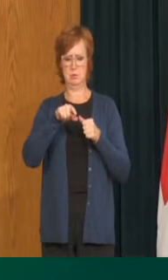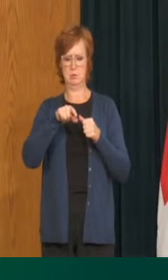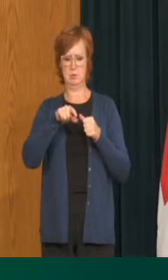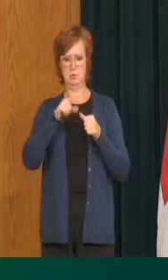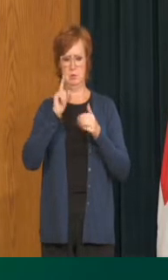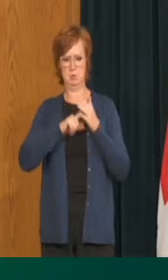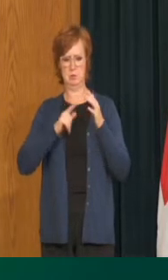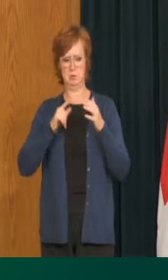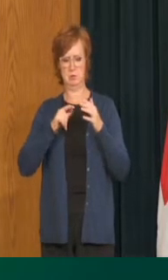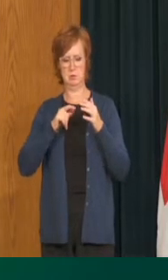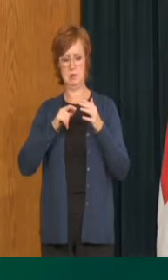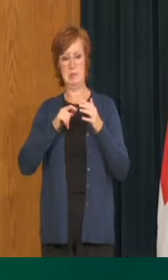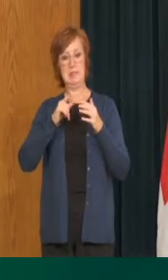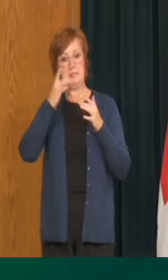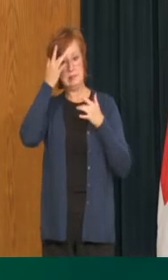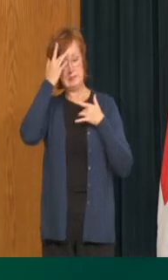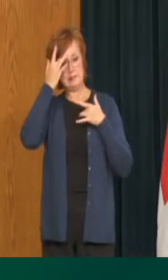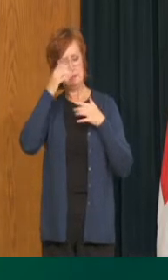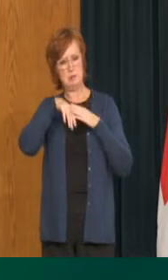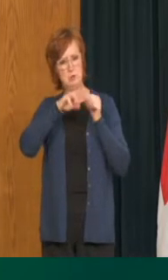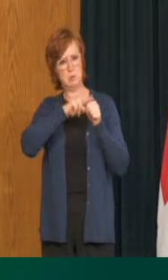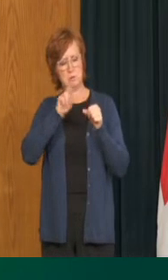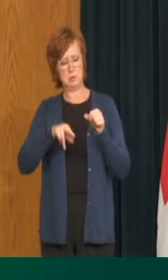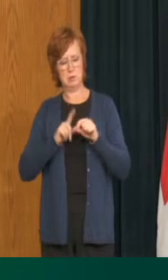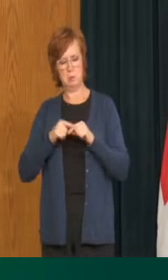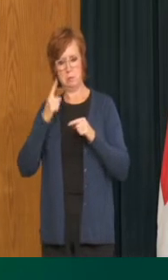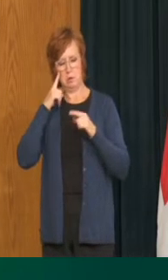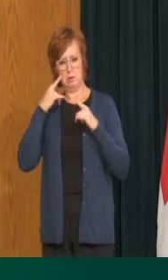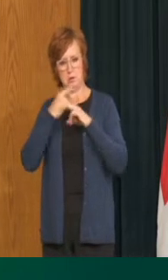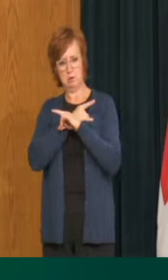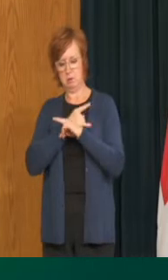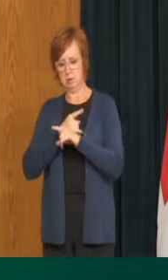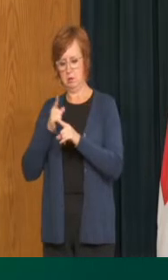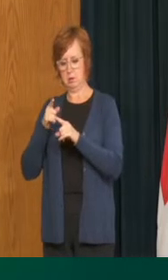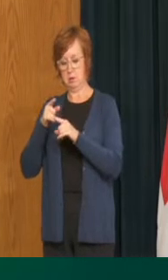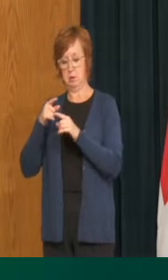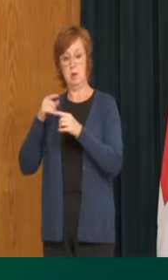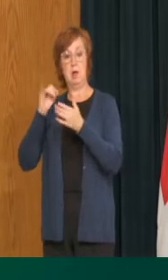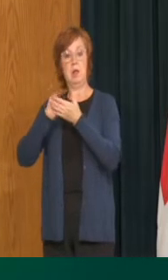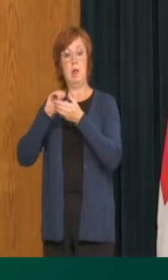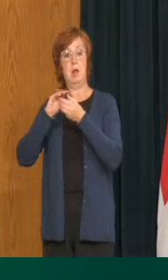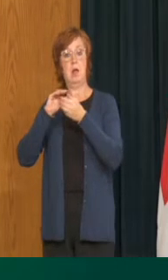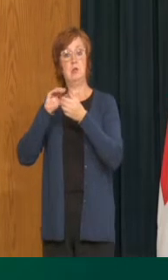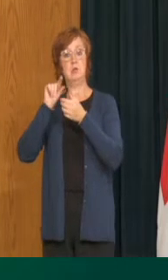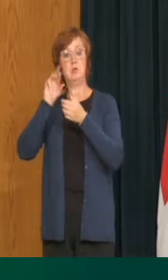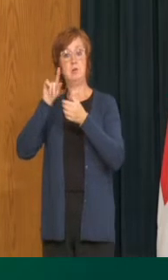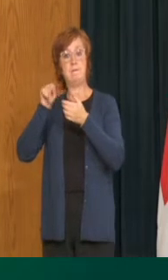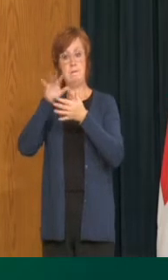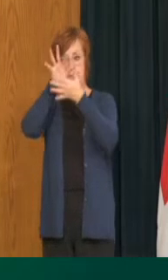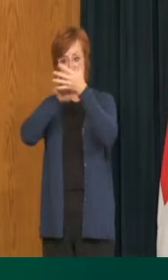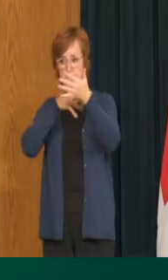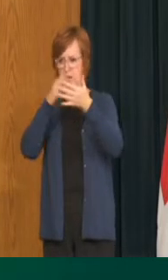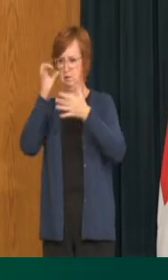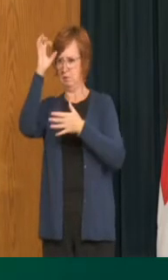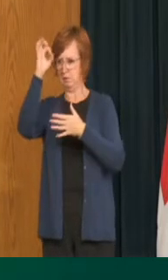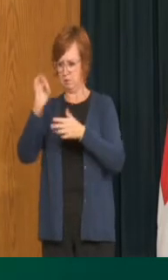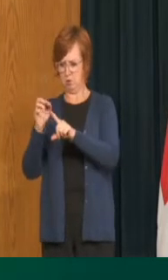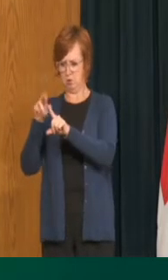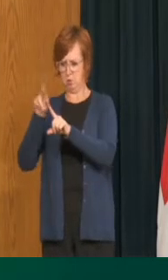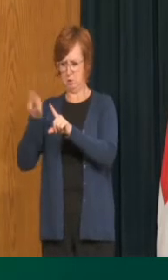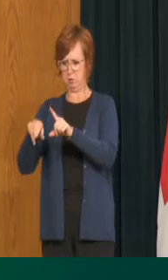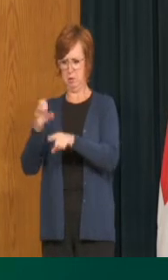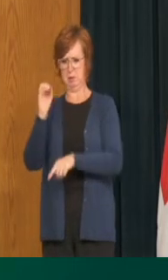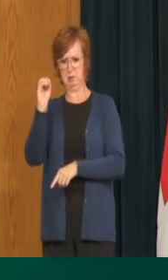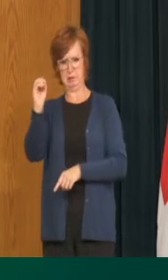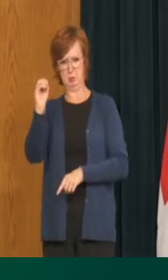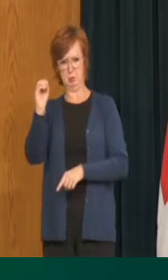active cases, but we know that a person at the refinery has tested positive. So just wondering if you're able to say where that person comes